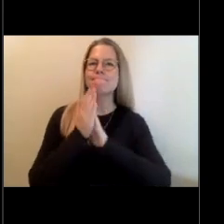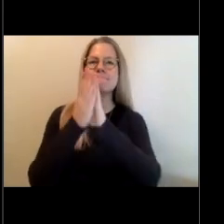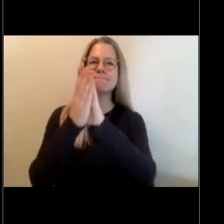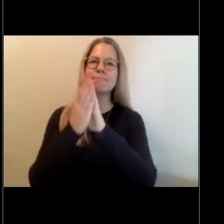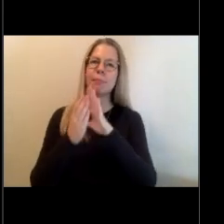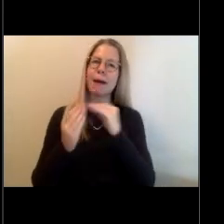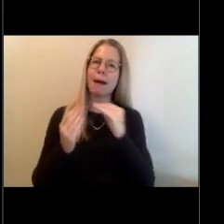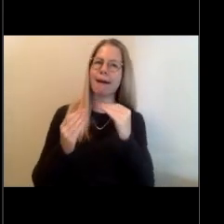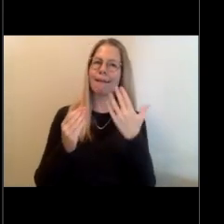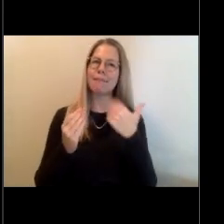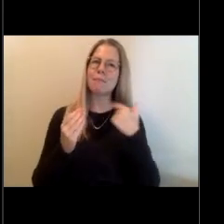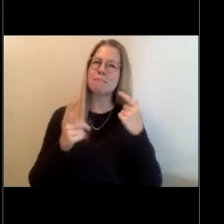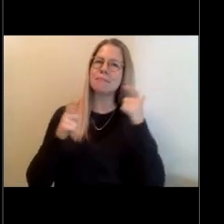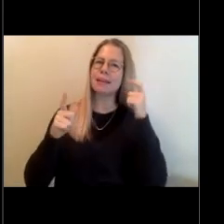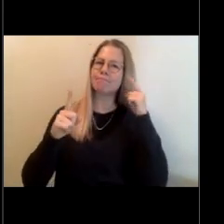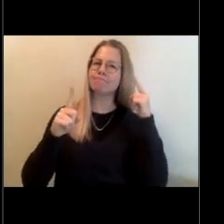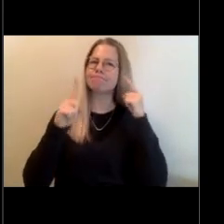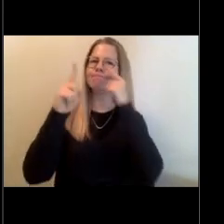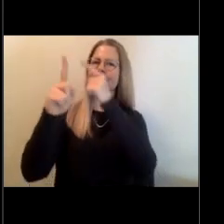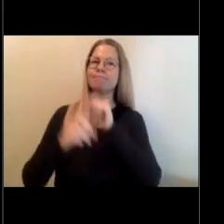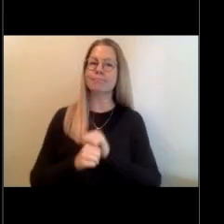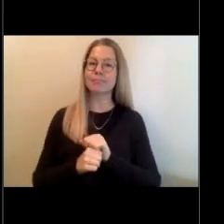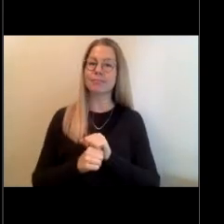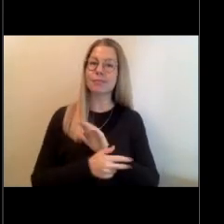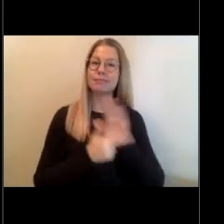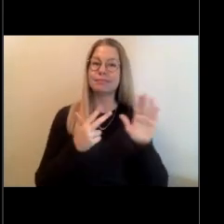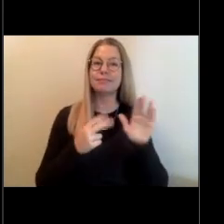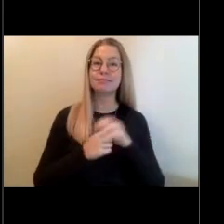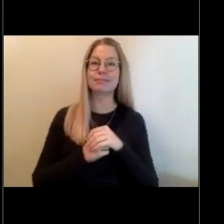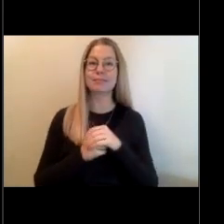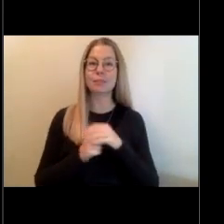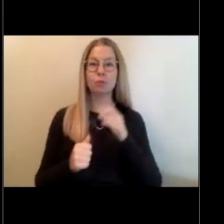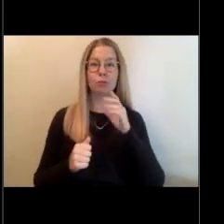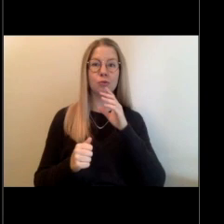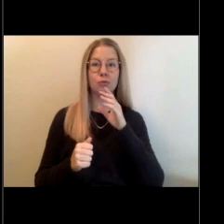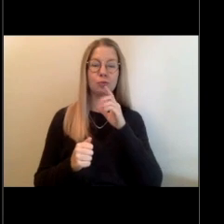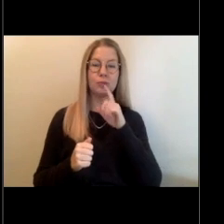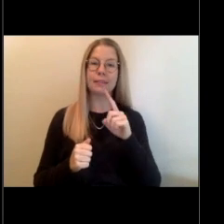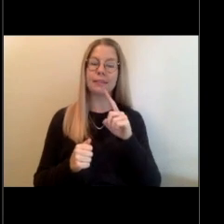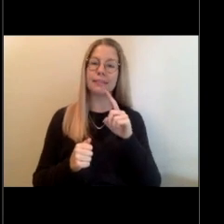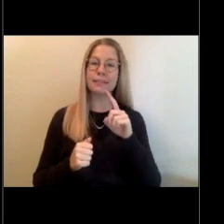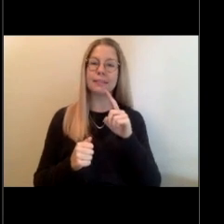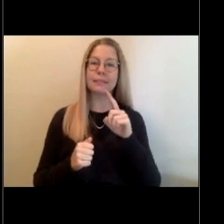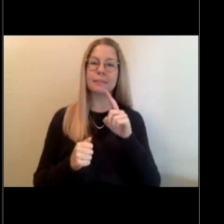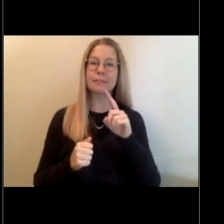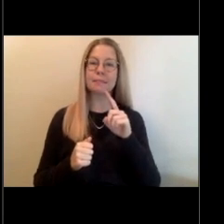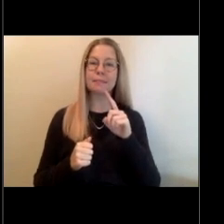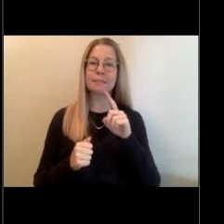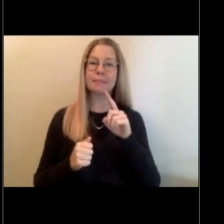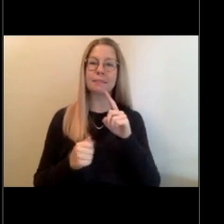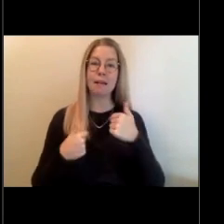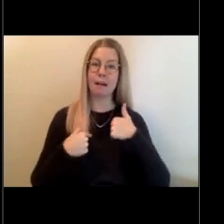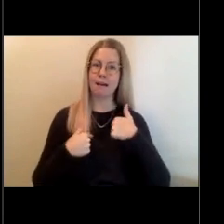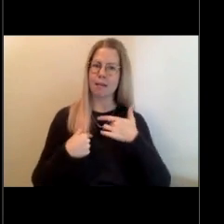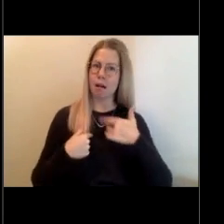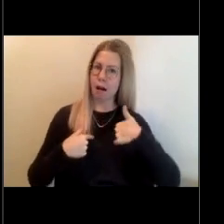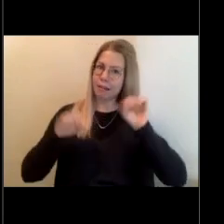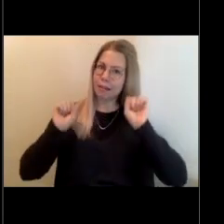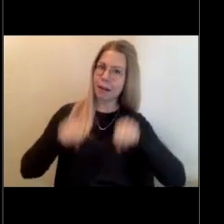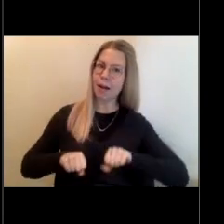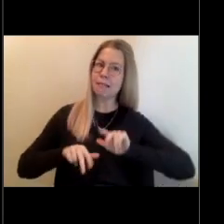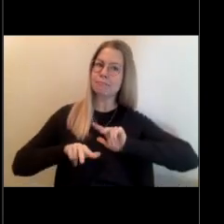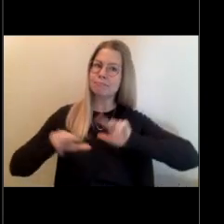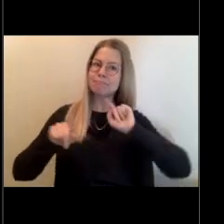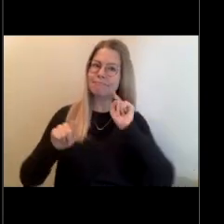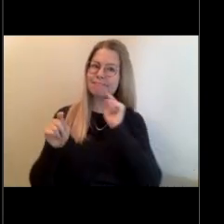I personally would be able to walk up Kilimanjaro was actually a little bit of either a laugh or a nightmare. I read the